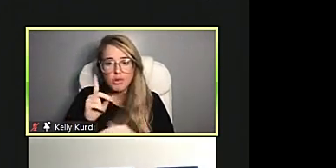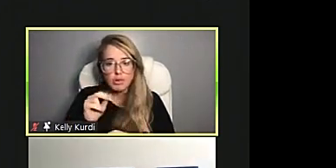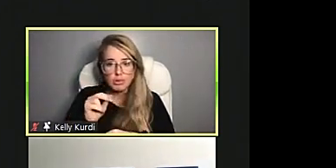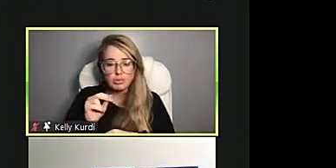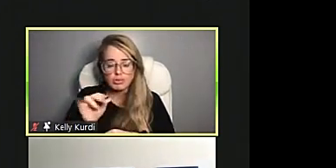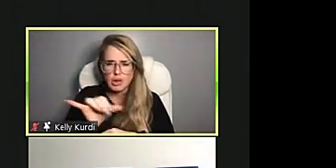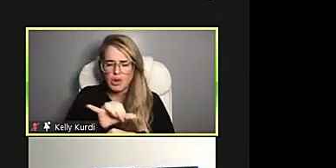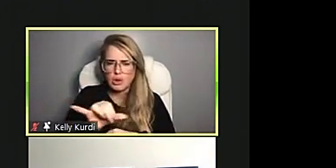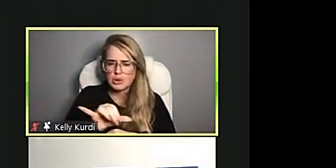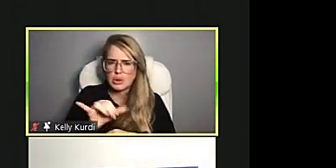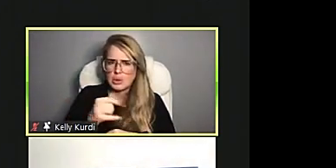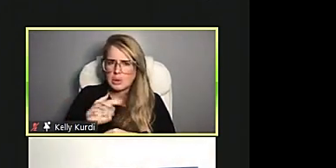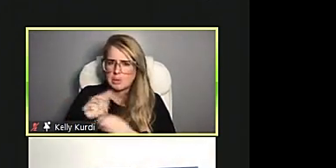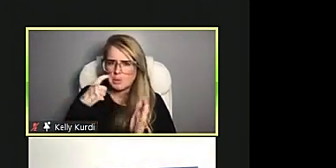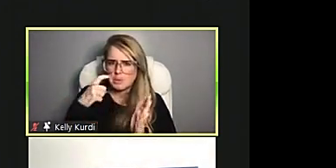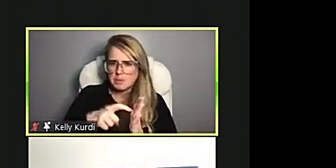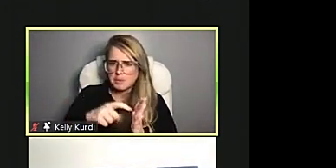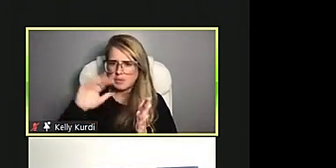as if